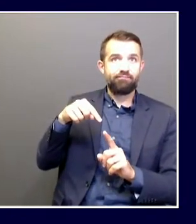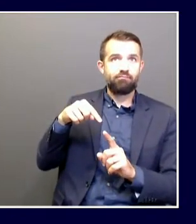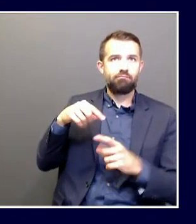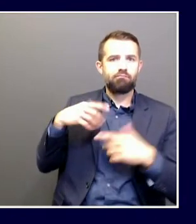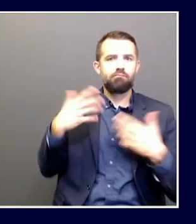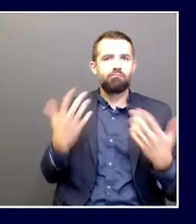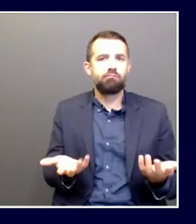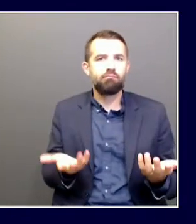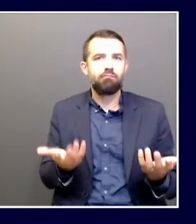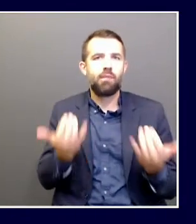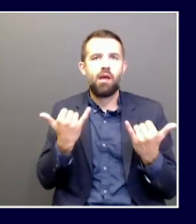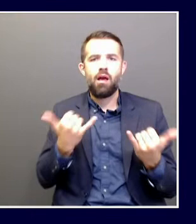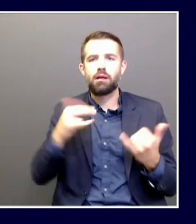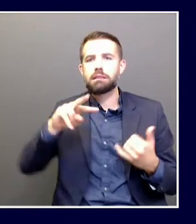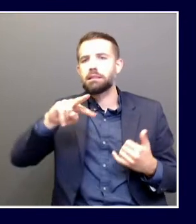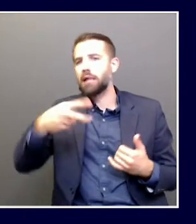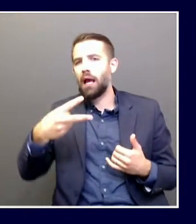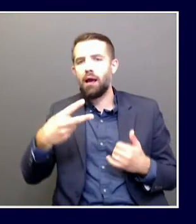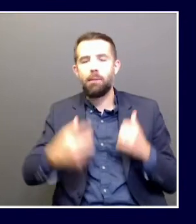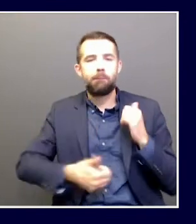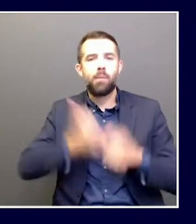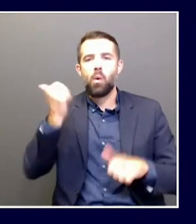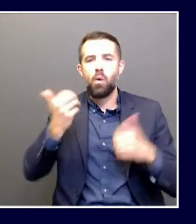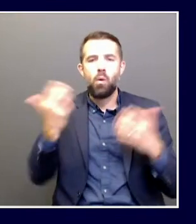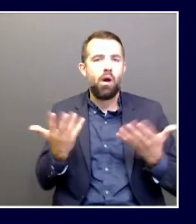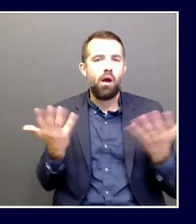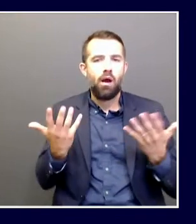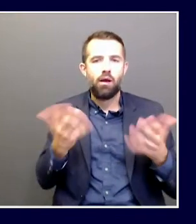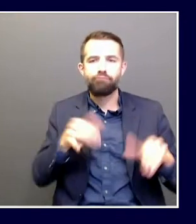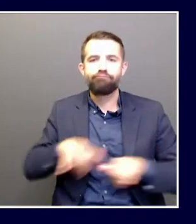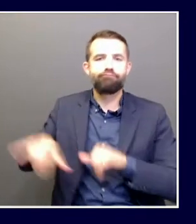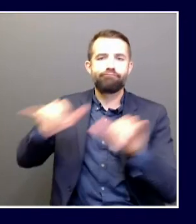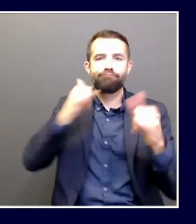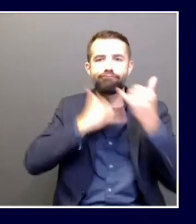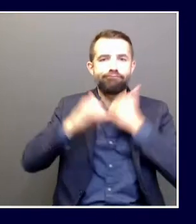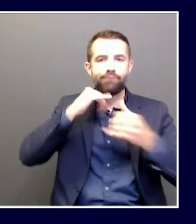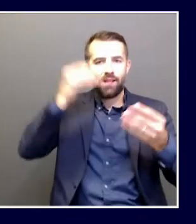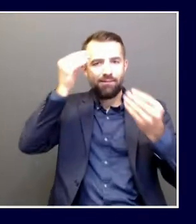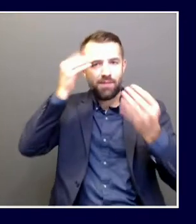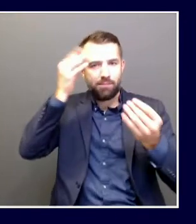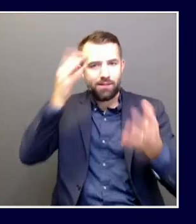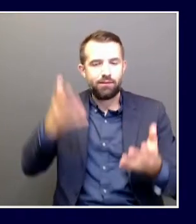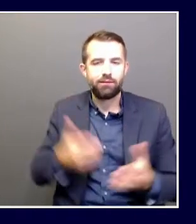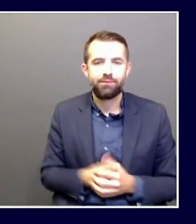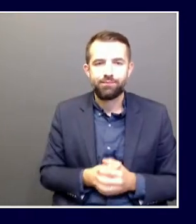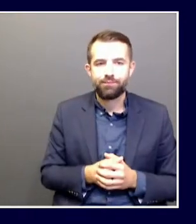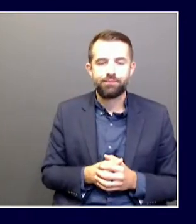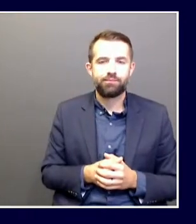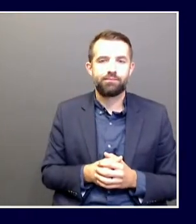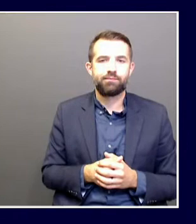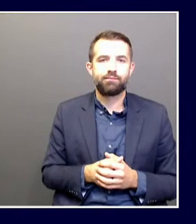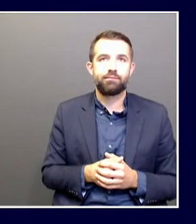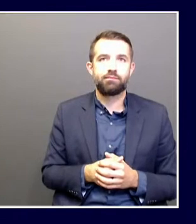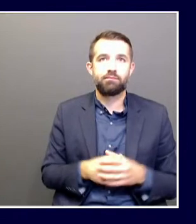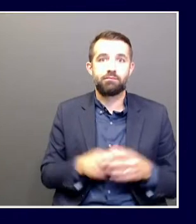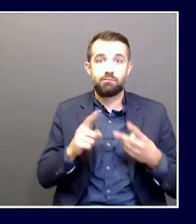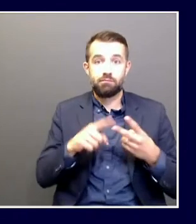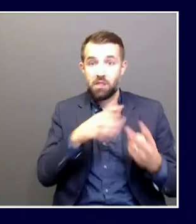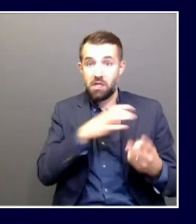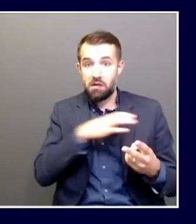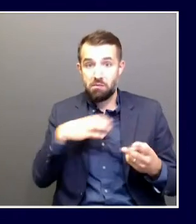common? And Commissioner Lambrou, is there one that you're hearing most often, a piece of misinformation about why someone might be hesitant to get the